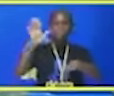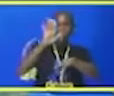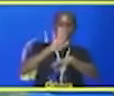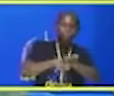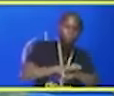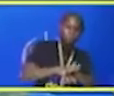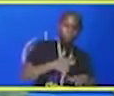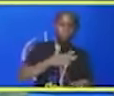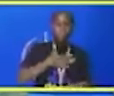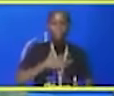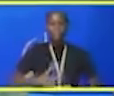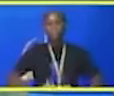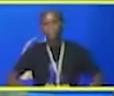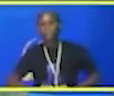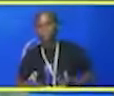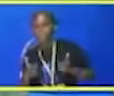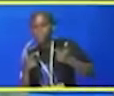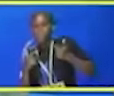my life.